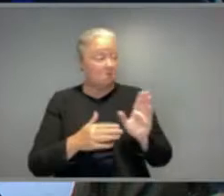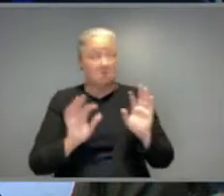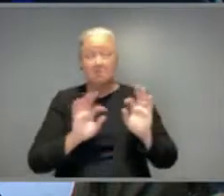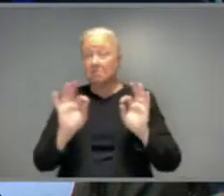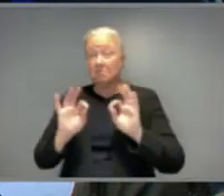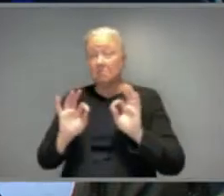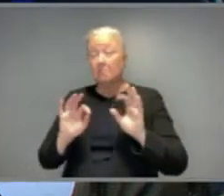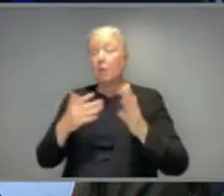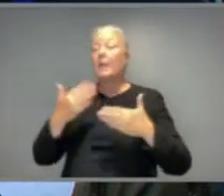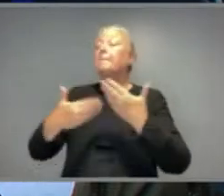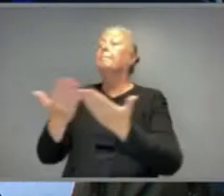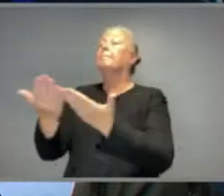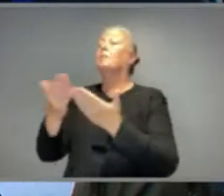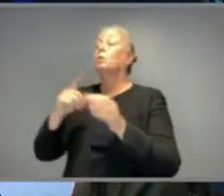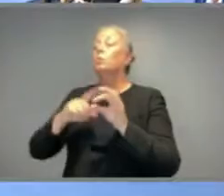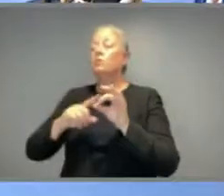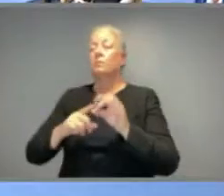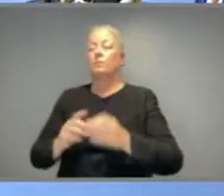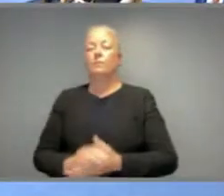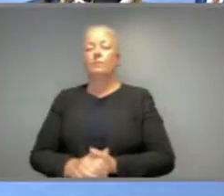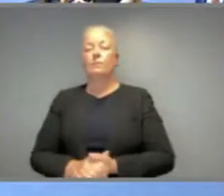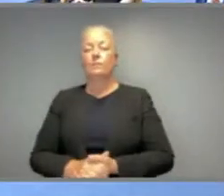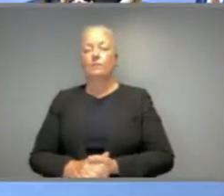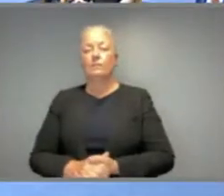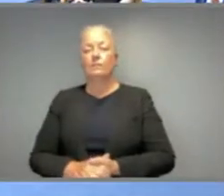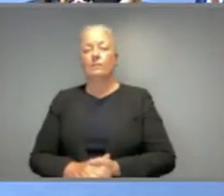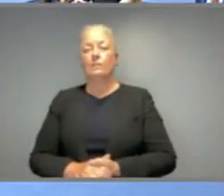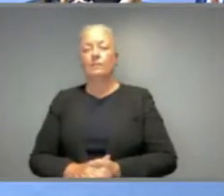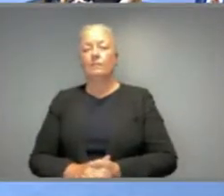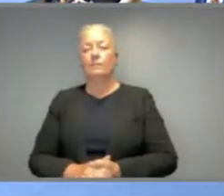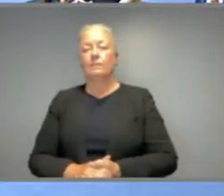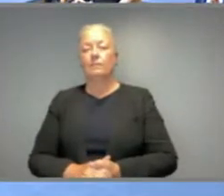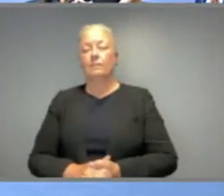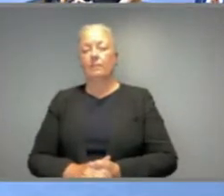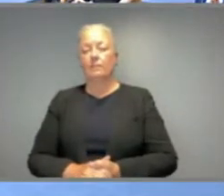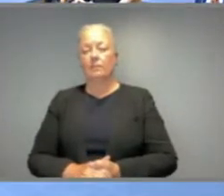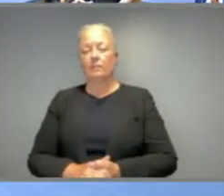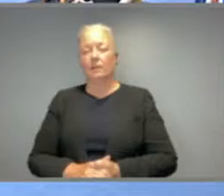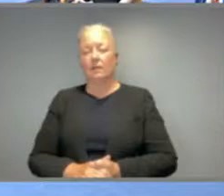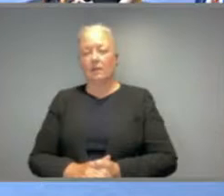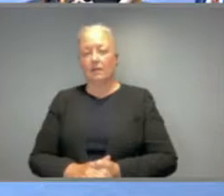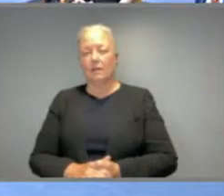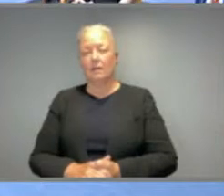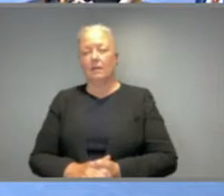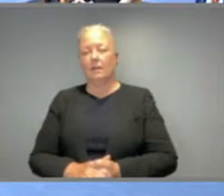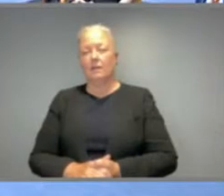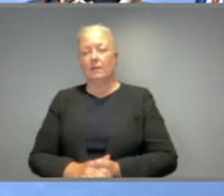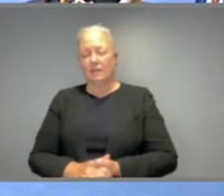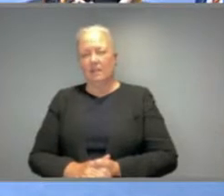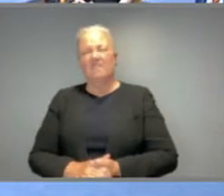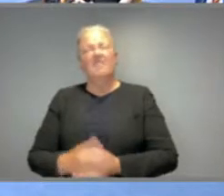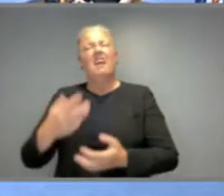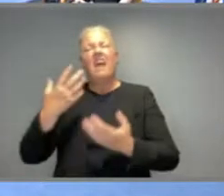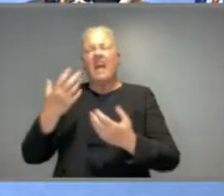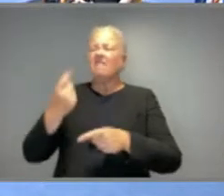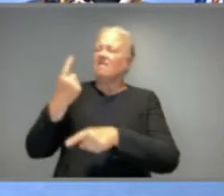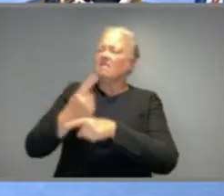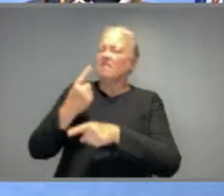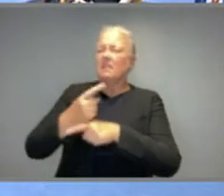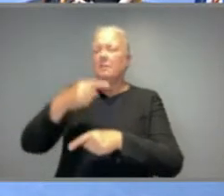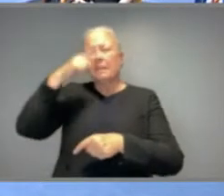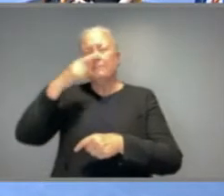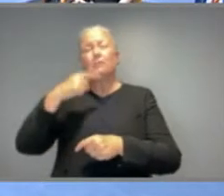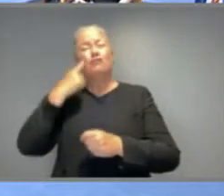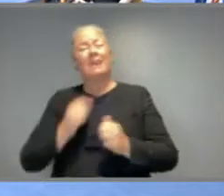then. So we've actually heard quite a bit from people who are struggling to get a vaccine appointment. In the cities and